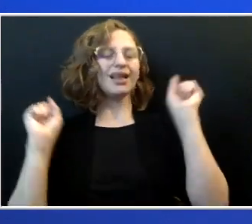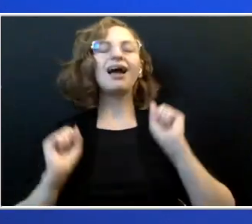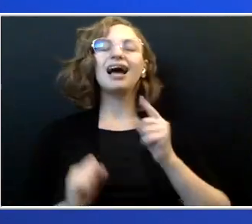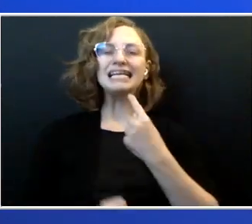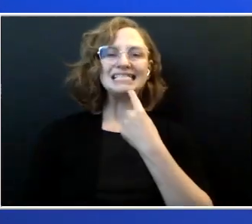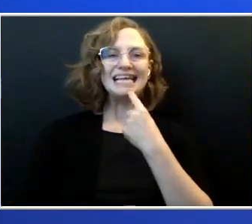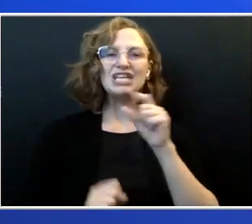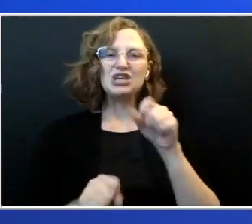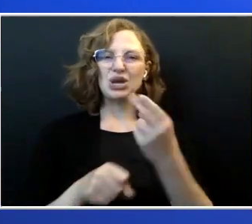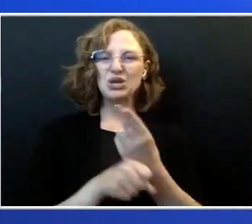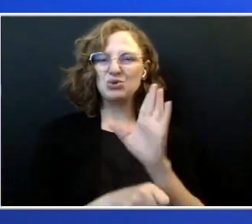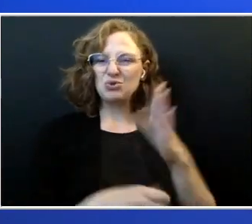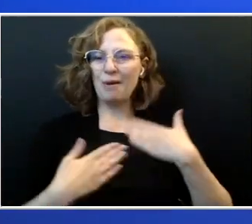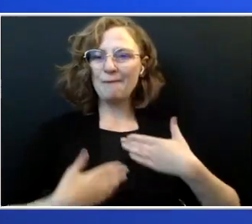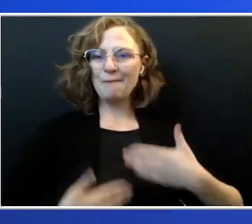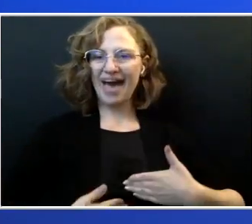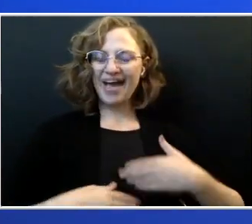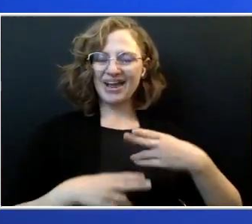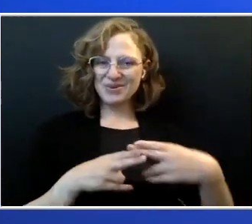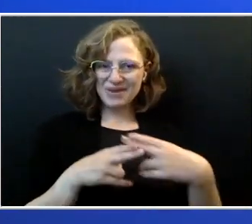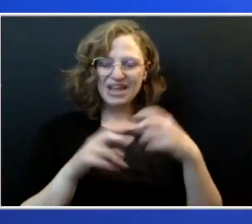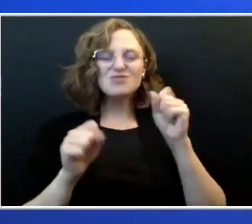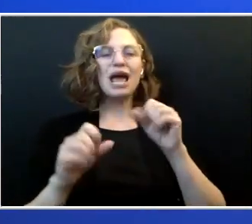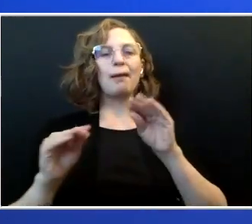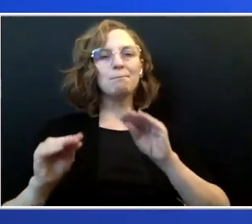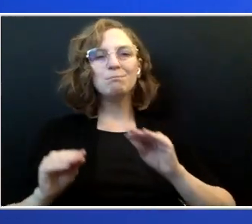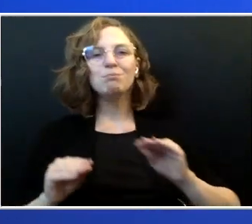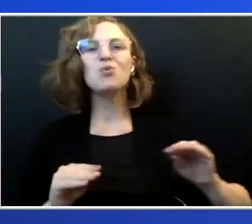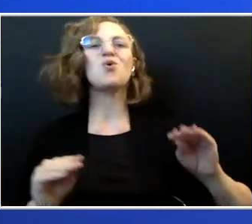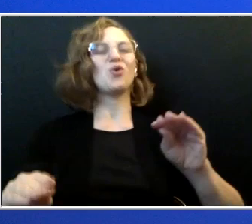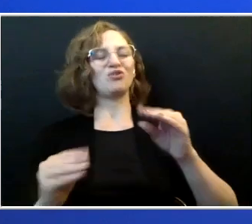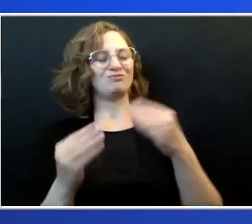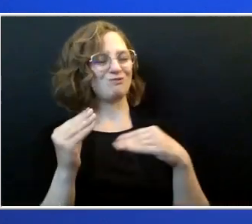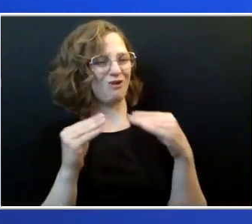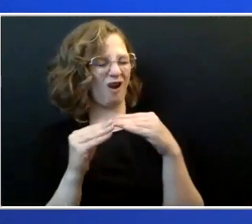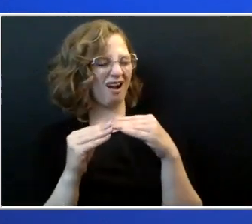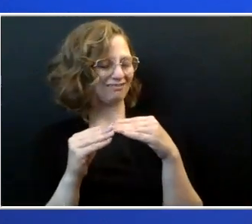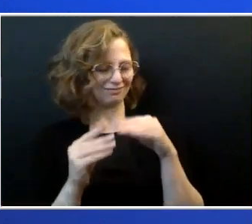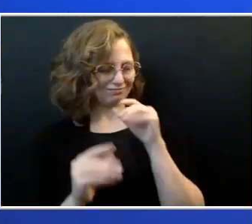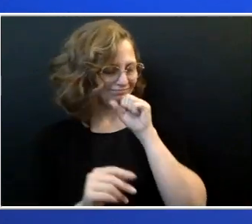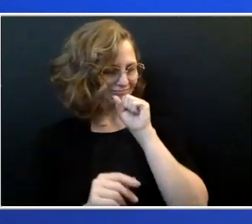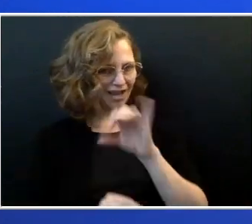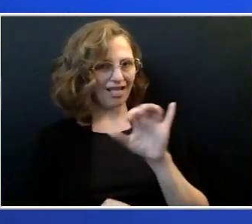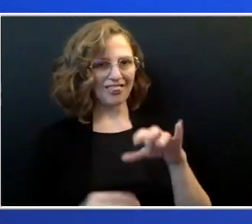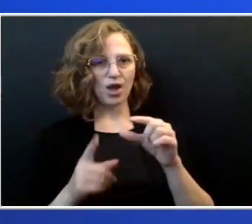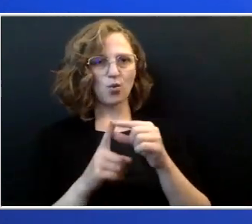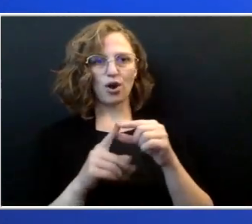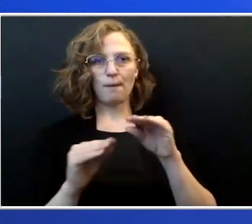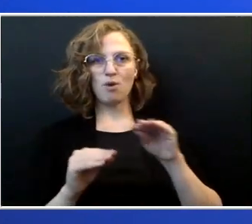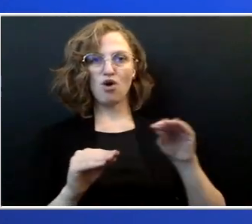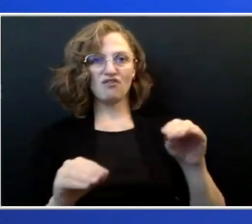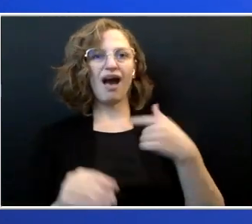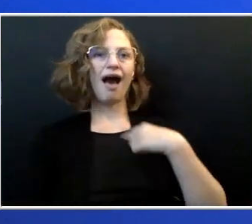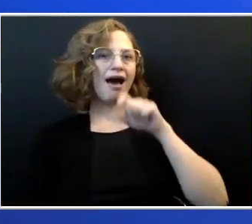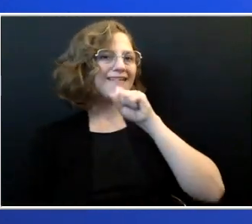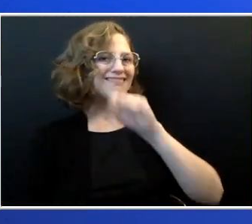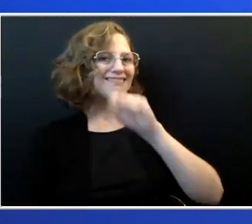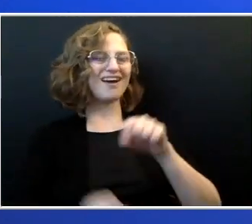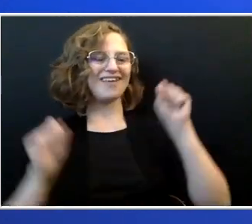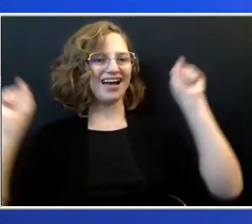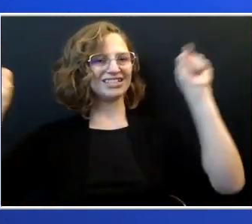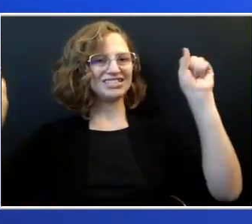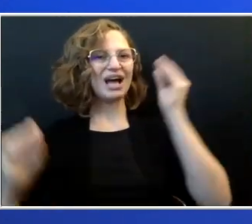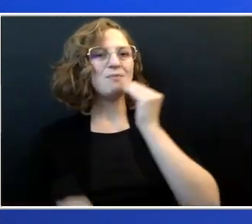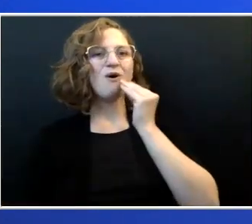glad you said that earlier, because you can do it from home. I love exercising from home. In fact, I'm not a huge gym person, and people always look at me and go, "Are